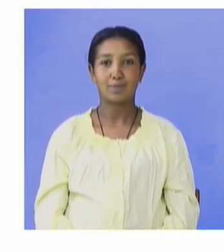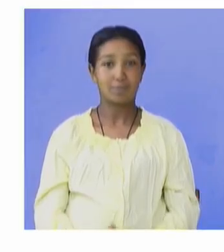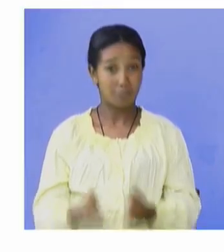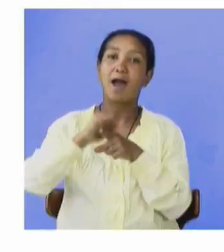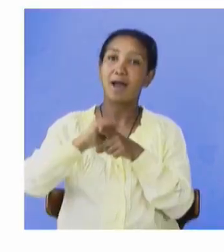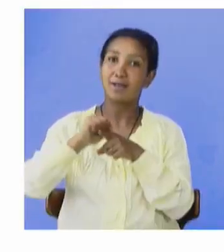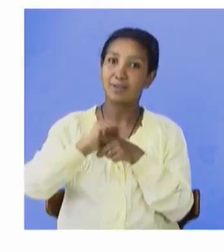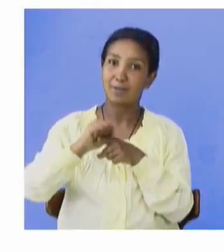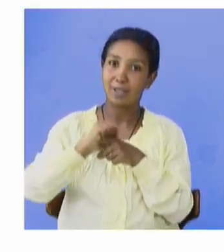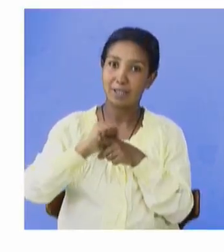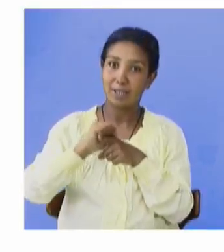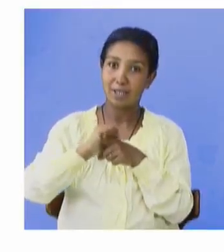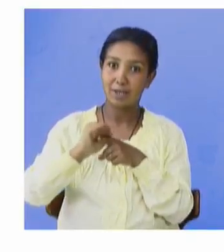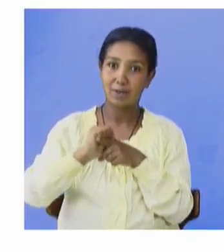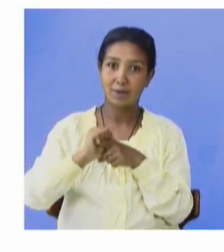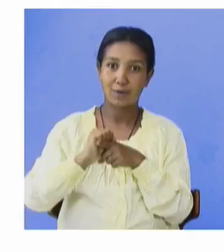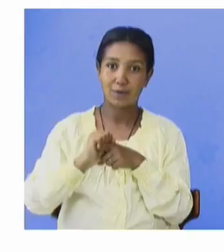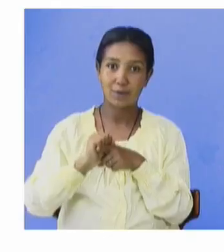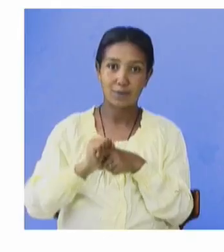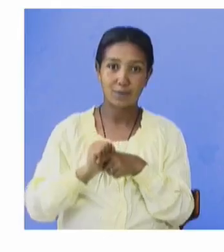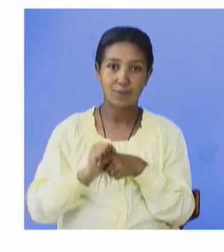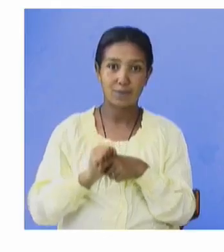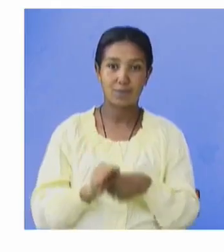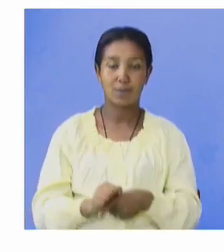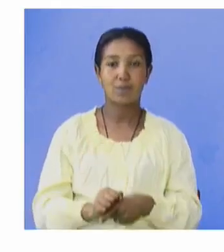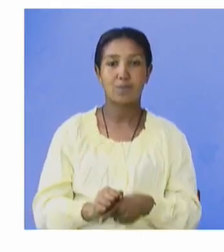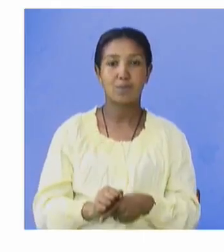me again. Activity